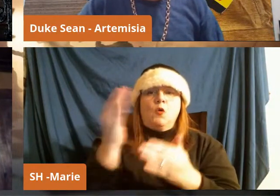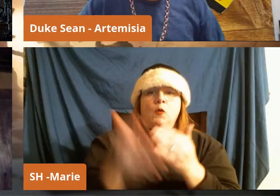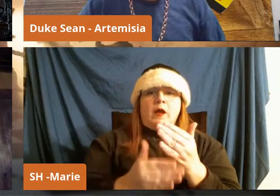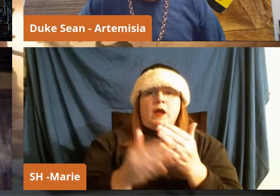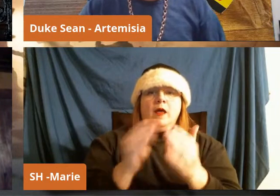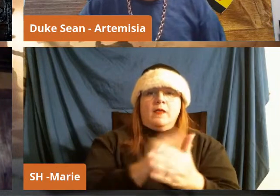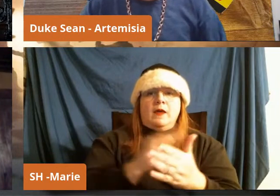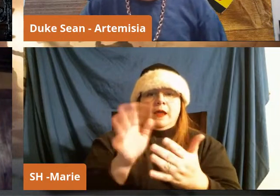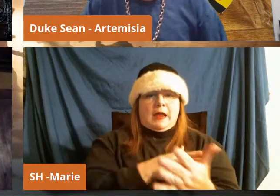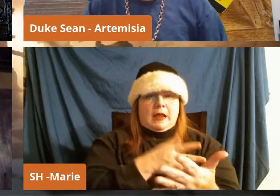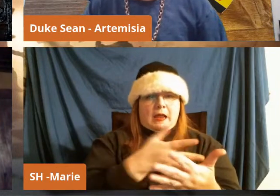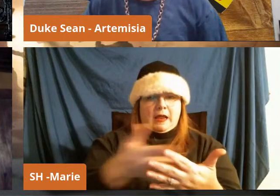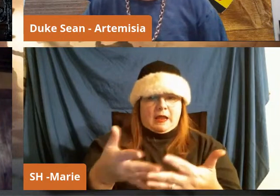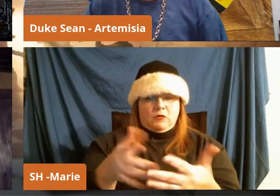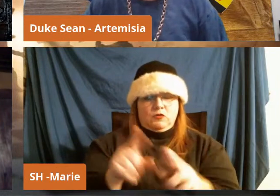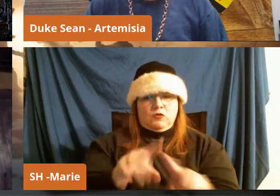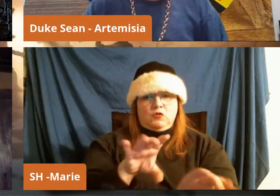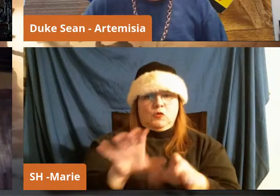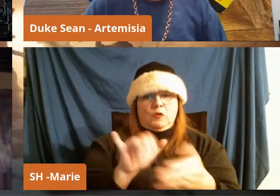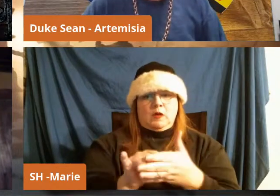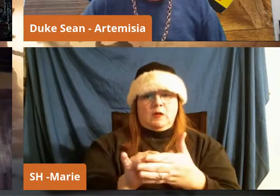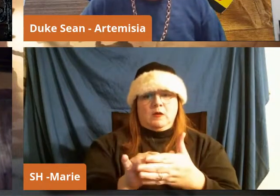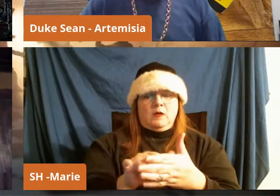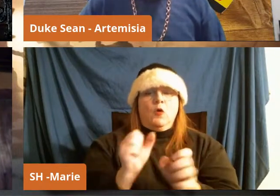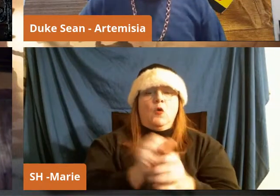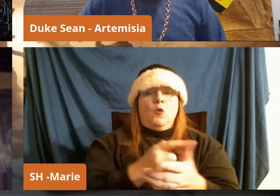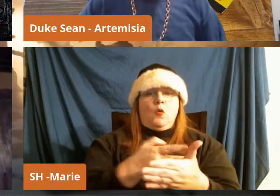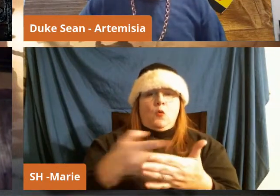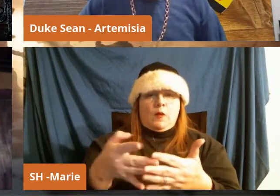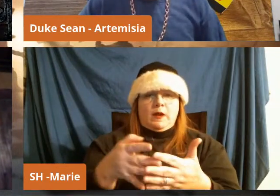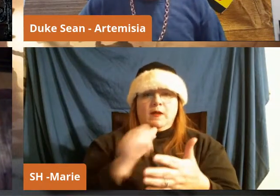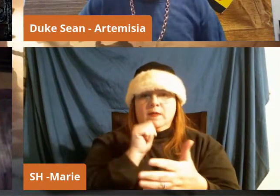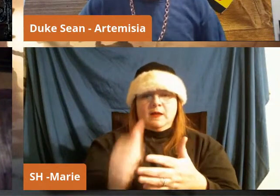calendar to do it, where weekends that are not